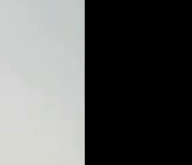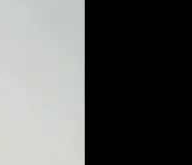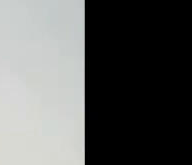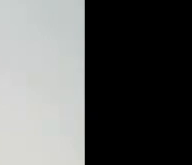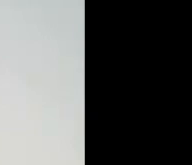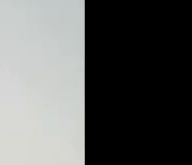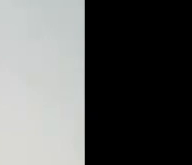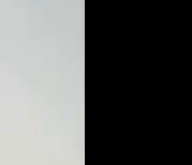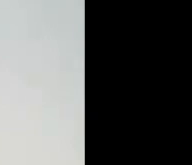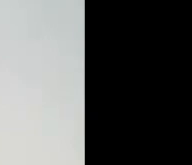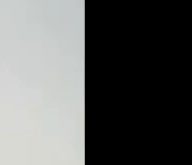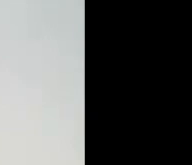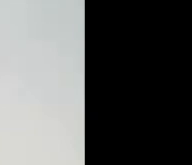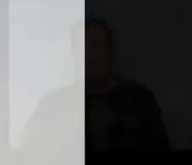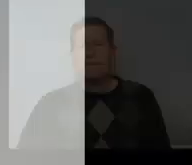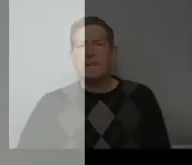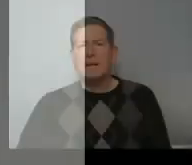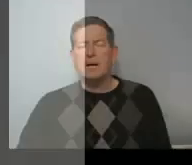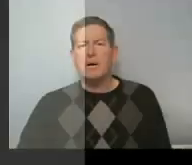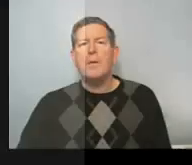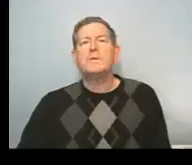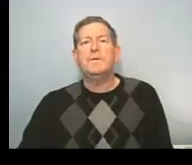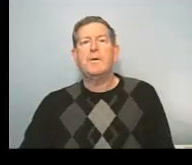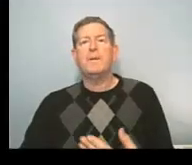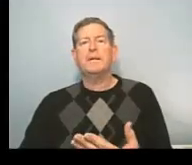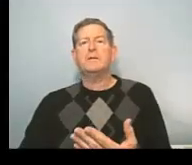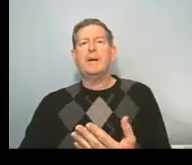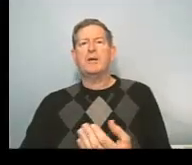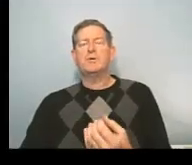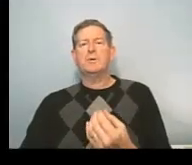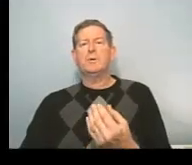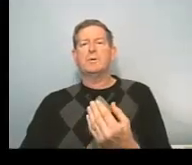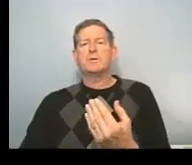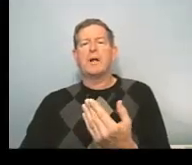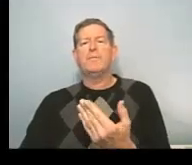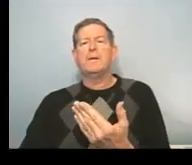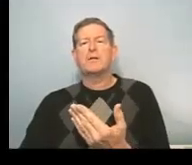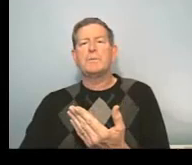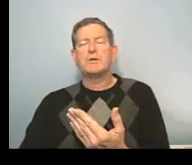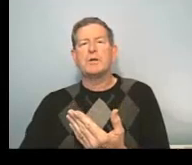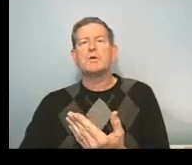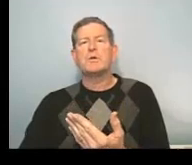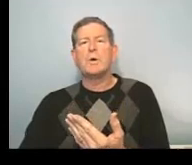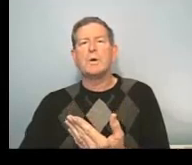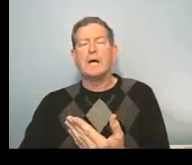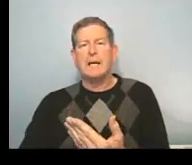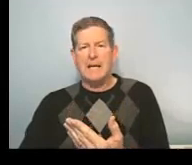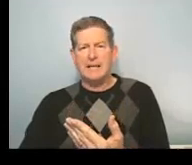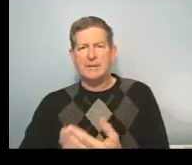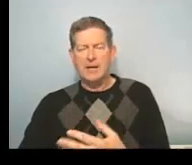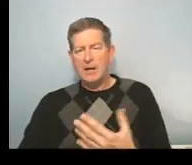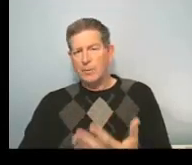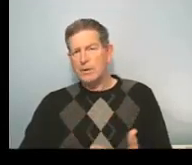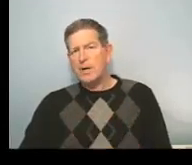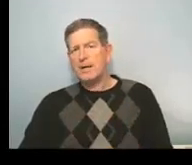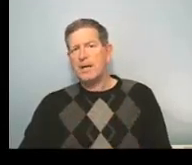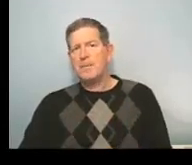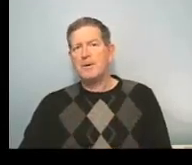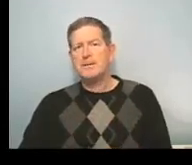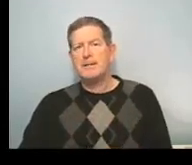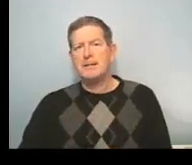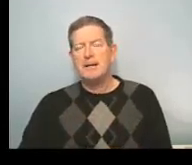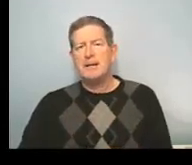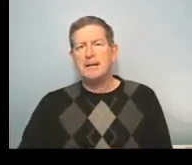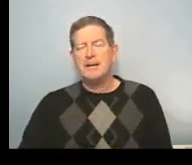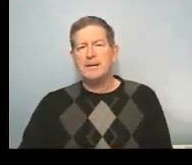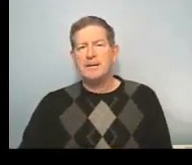that we express time as we're telling time. Almost invariably in Spanish, you'll start off with the expression son las when you're talking